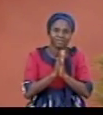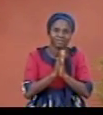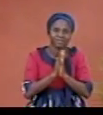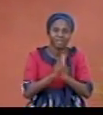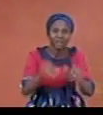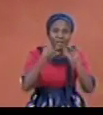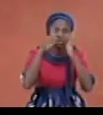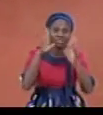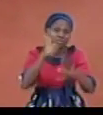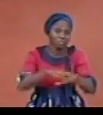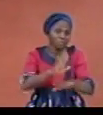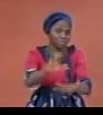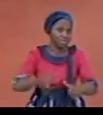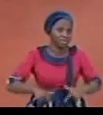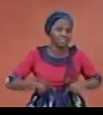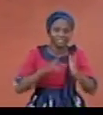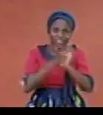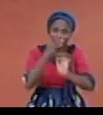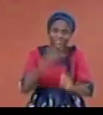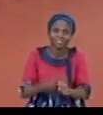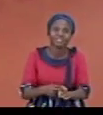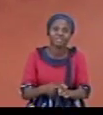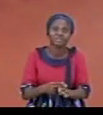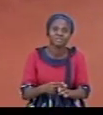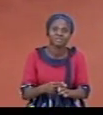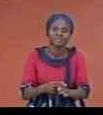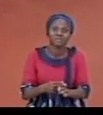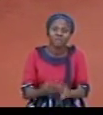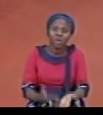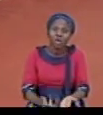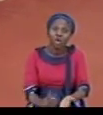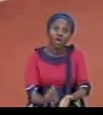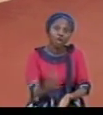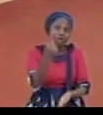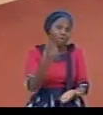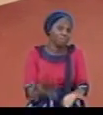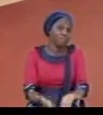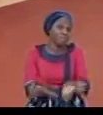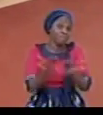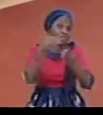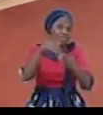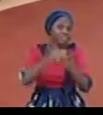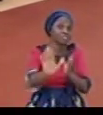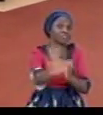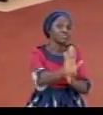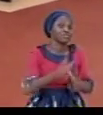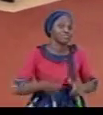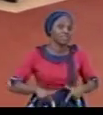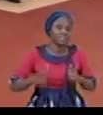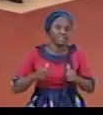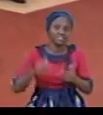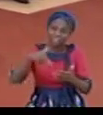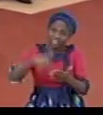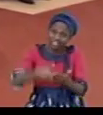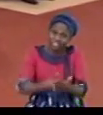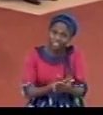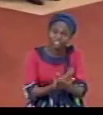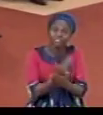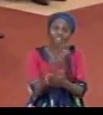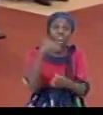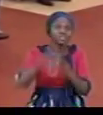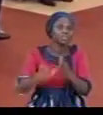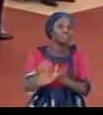Blessings upon your life. Amen. Upliftment in your life. Amen. Renewal in your life